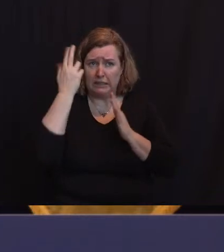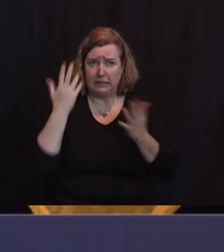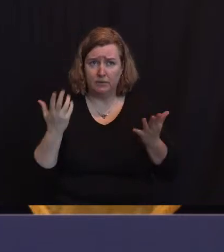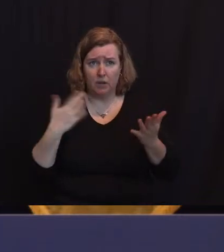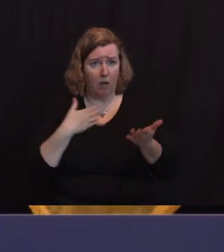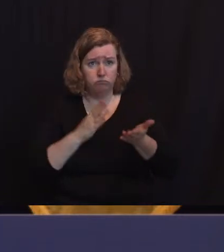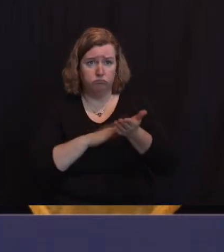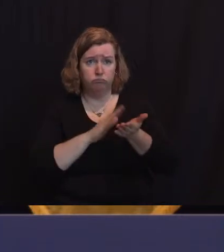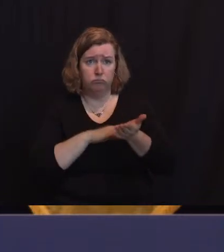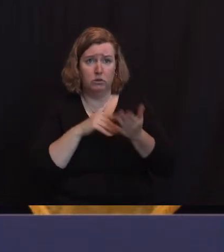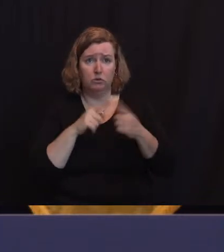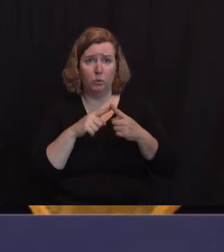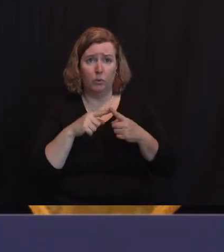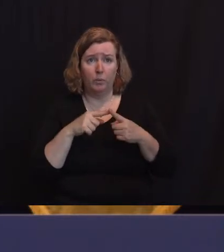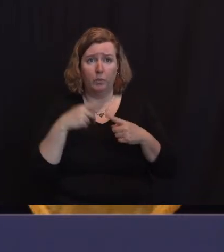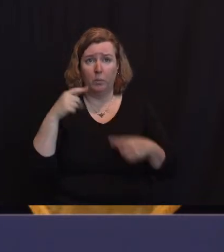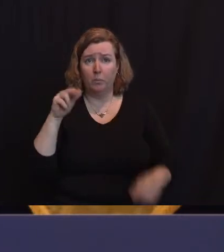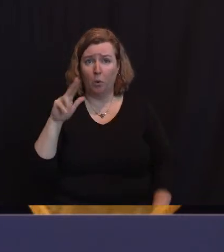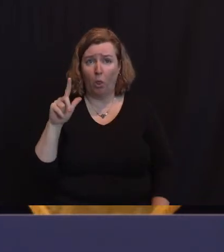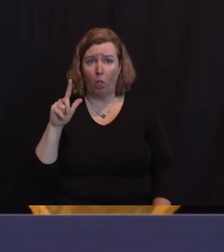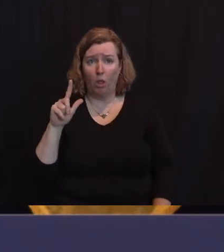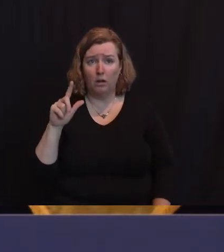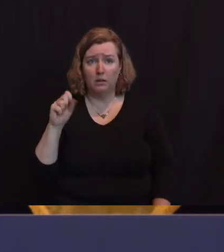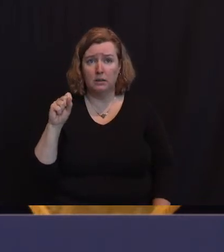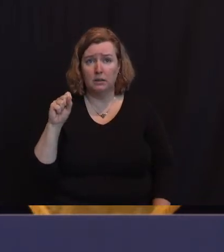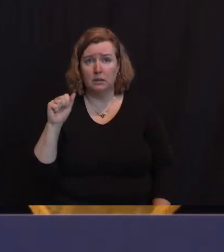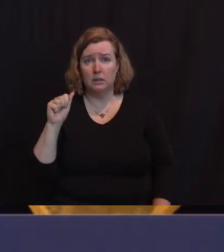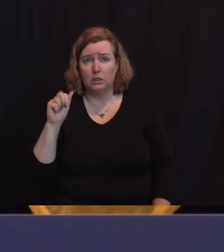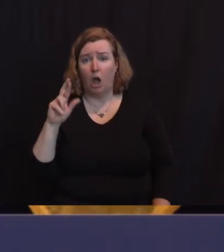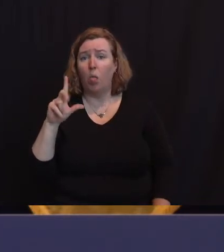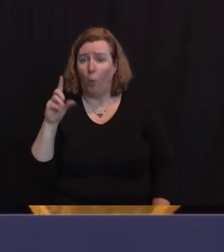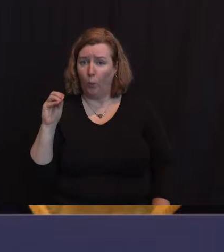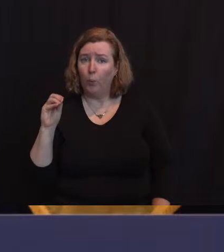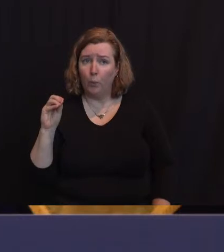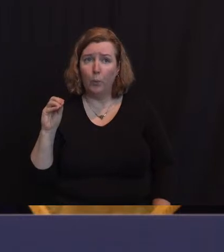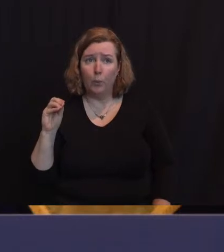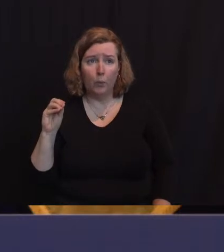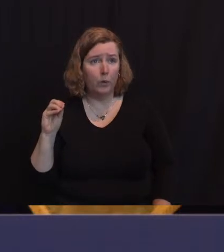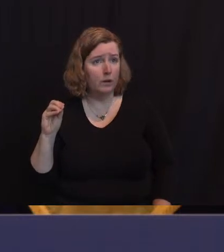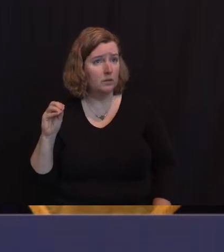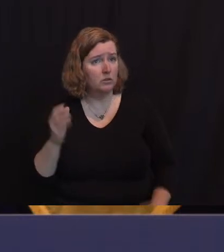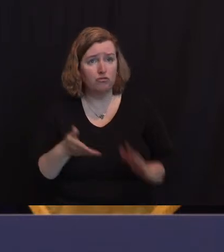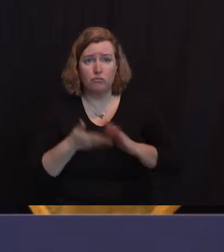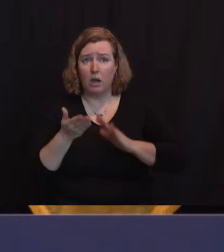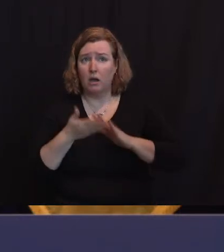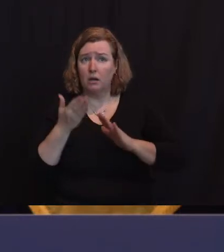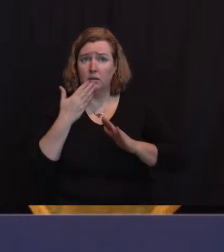shout out. I thought he ran a great hearing yesterday on the budget.